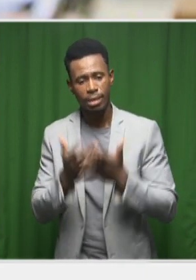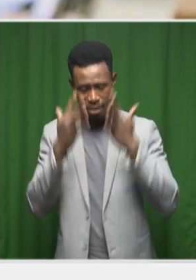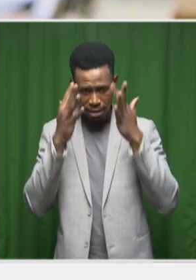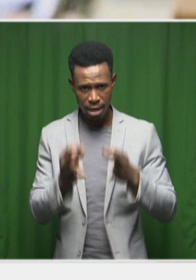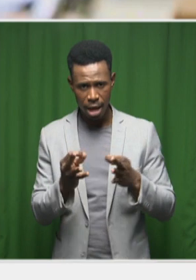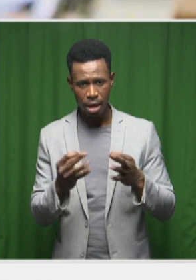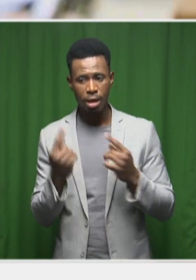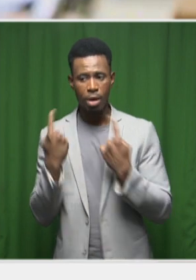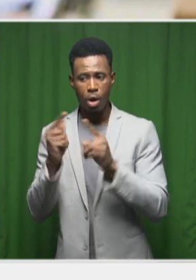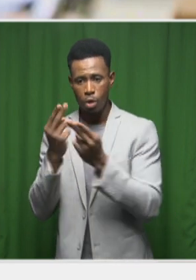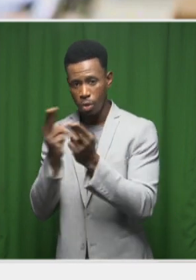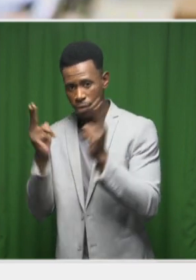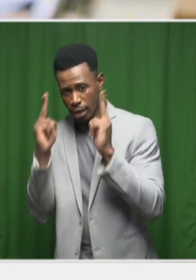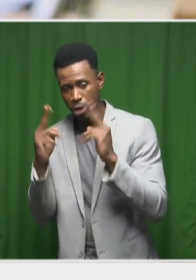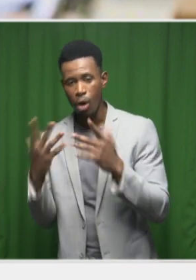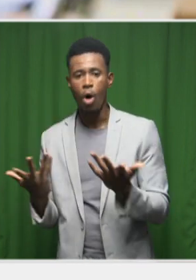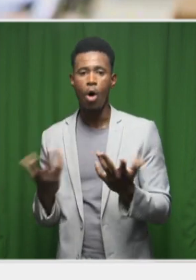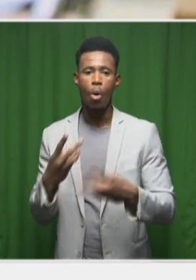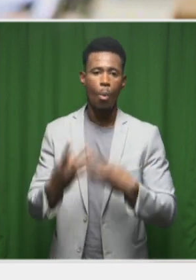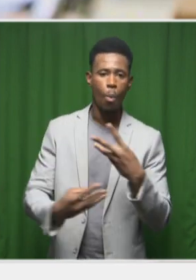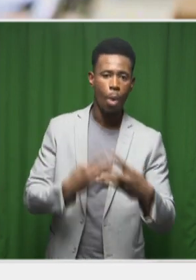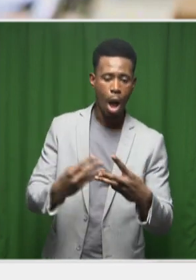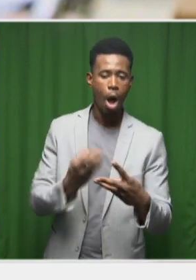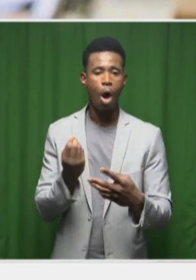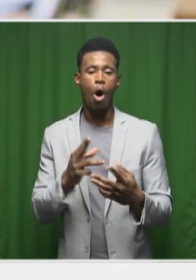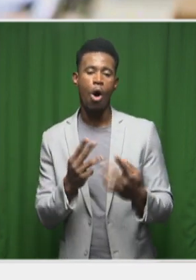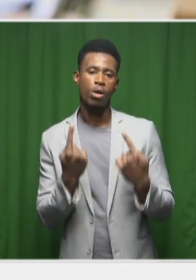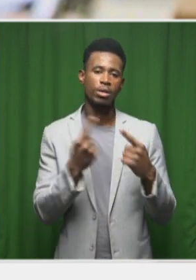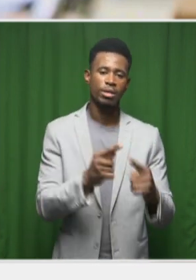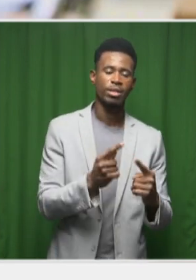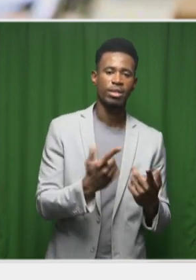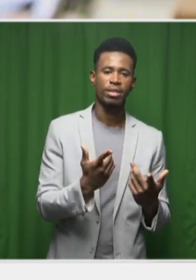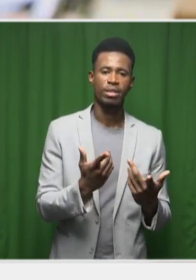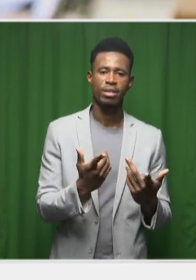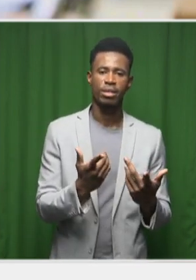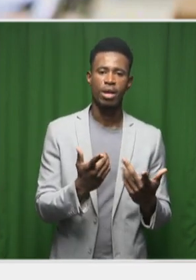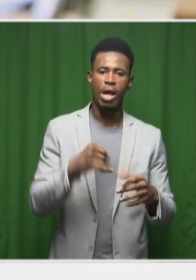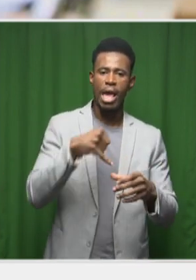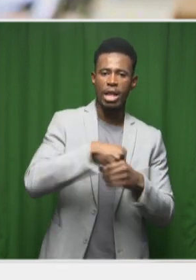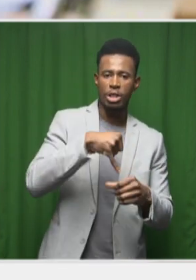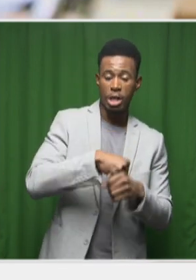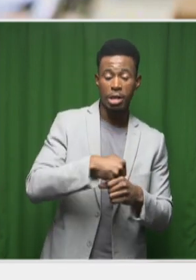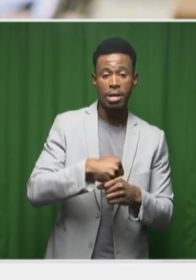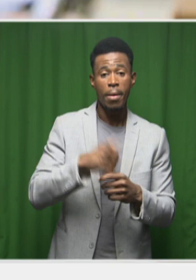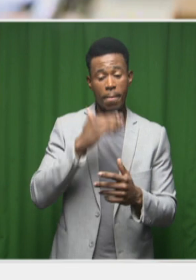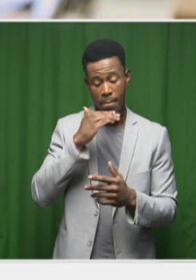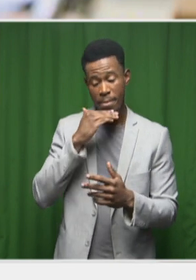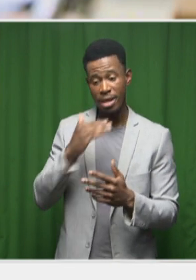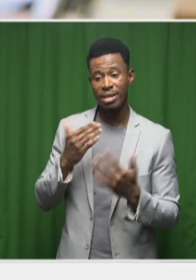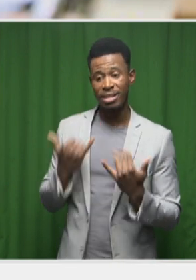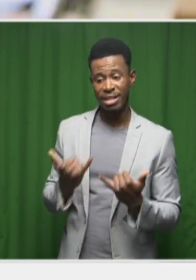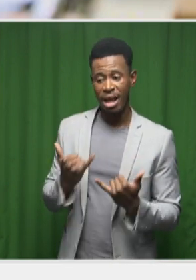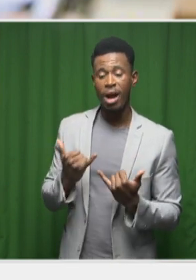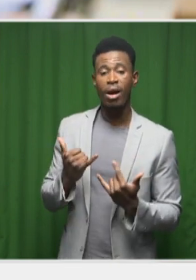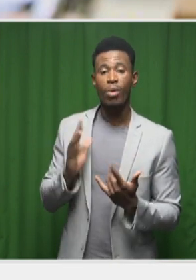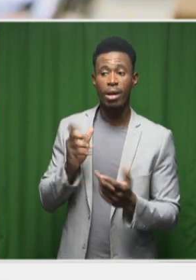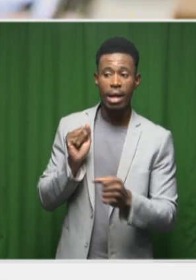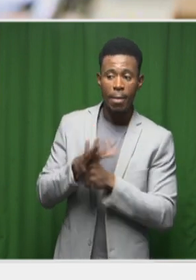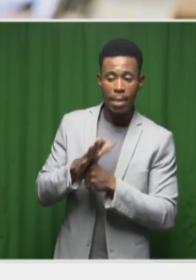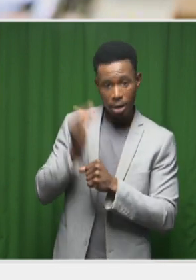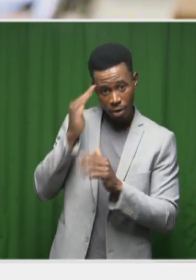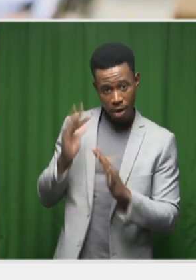interns, so the impact of it will be felt once they actually leave the school to maybe